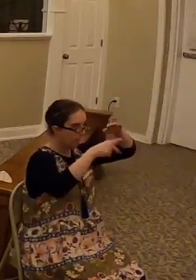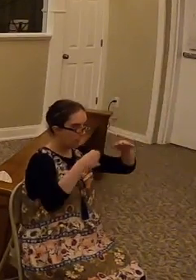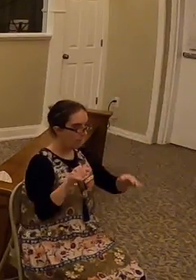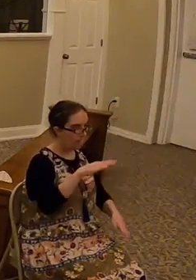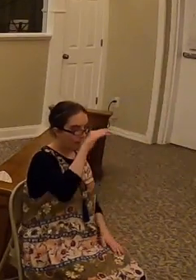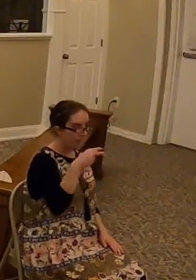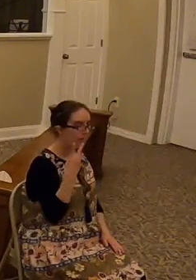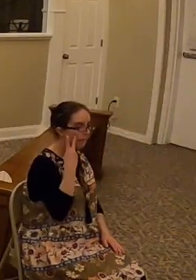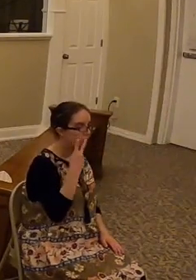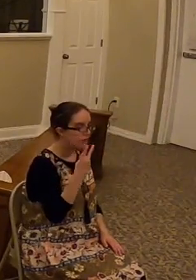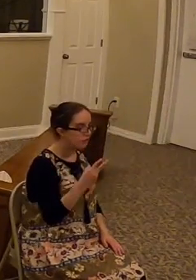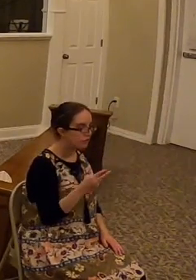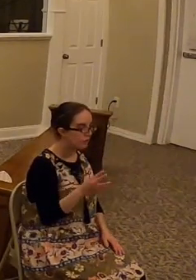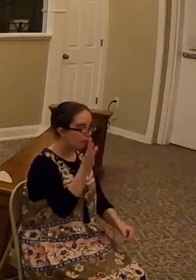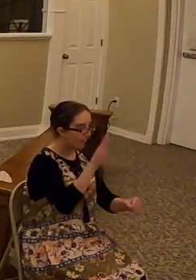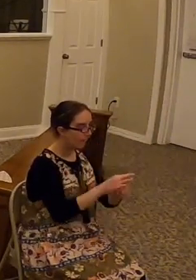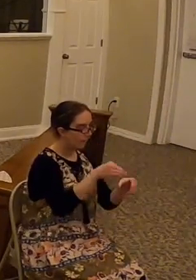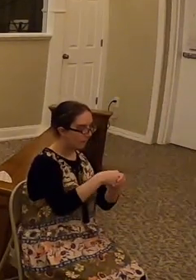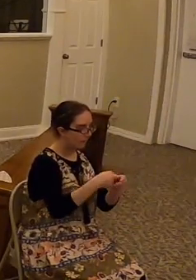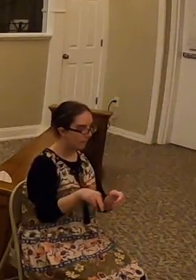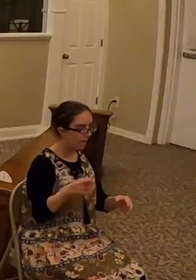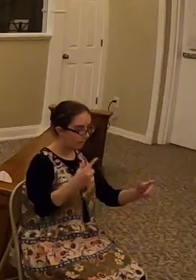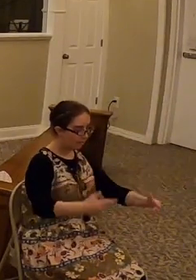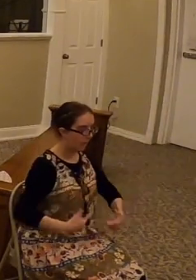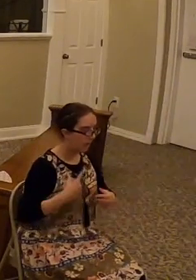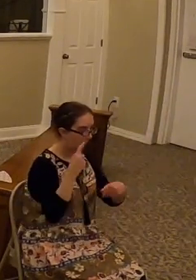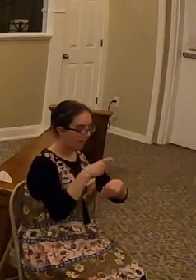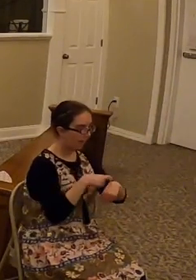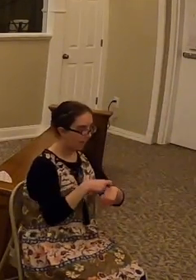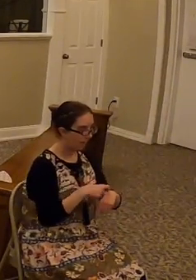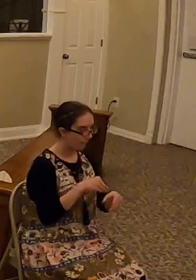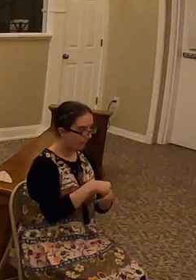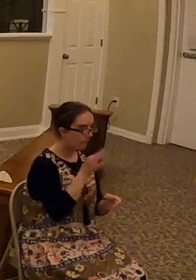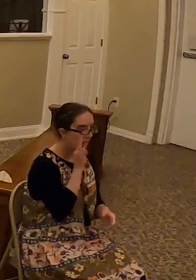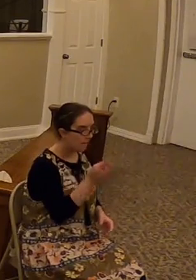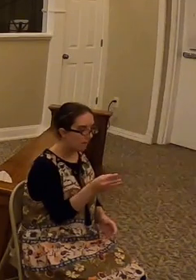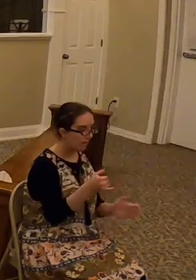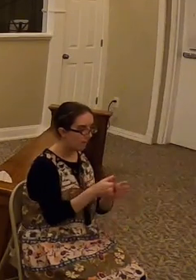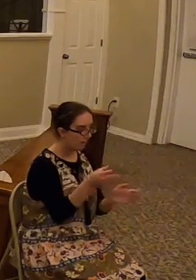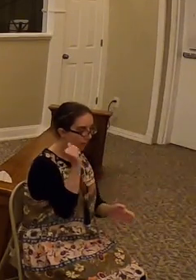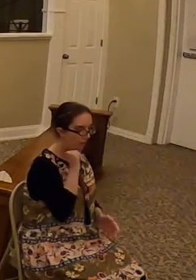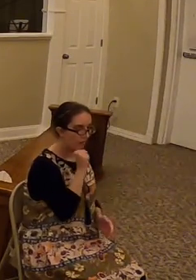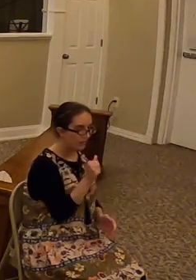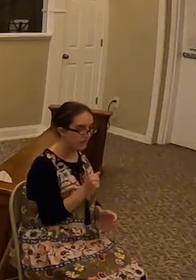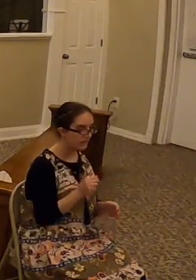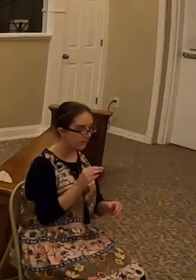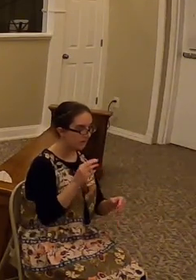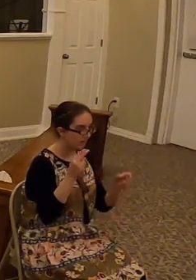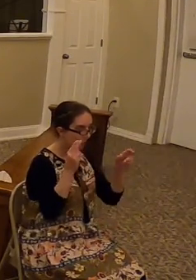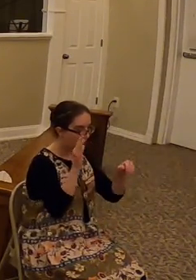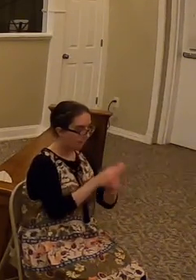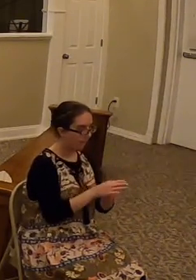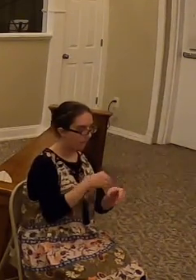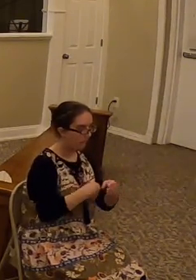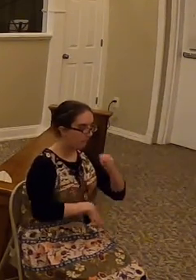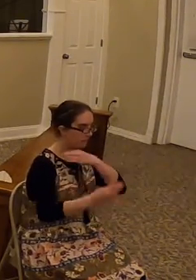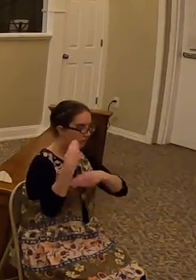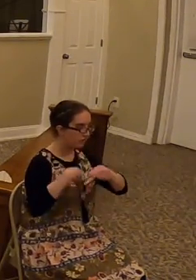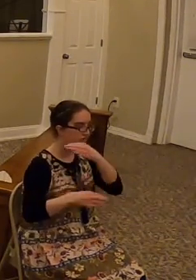they never saw fulfilled in their lifetime. And in fact, it wasn't fulfilled for many generations after